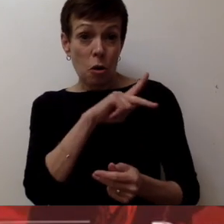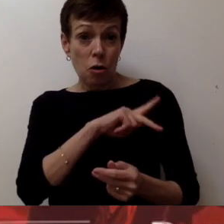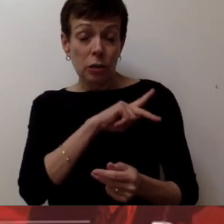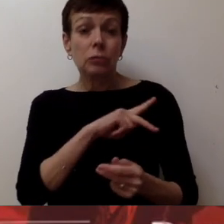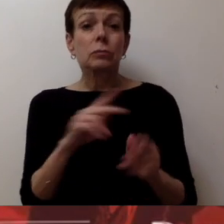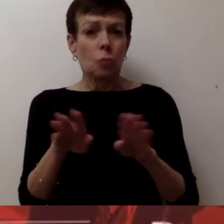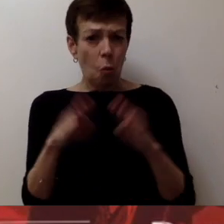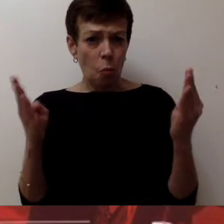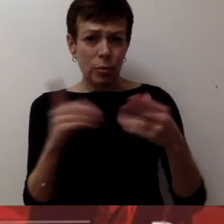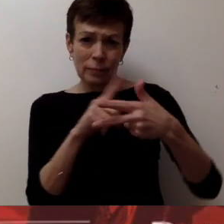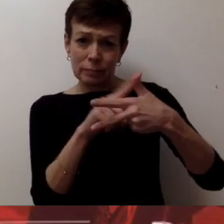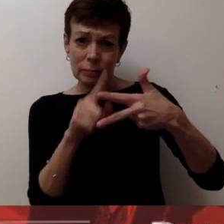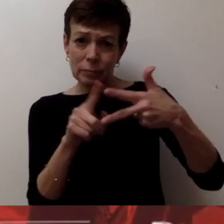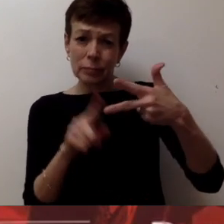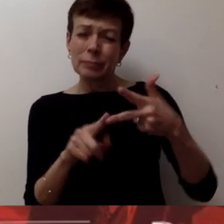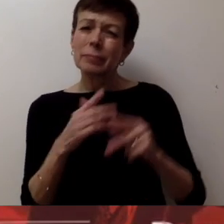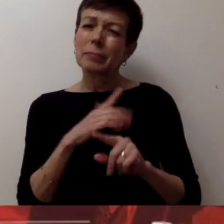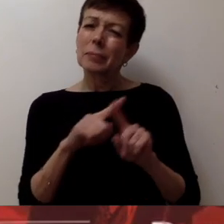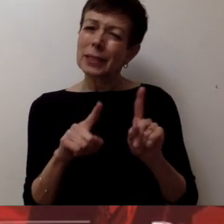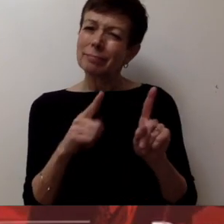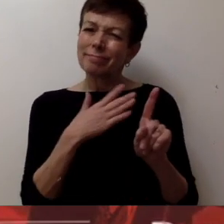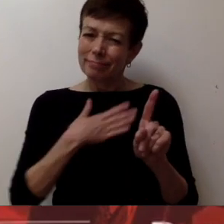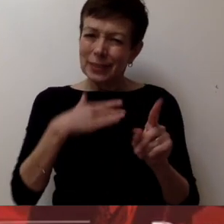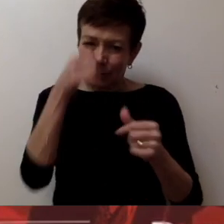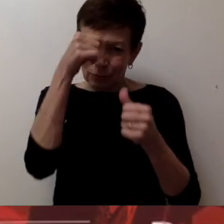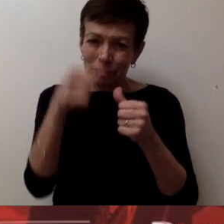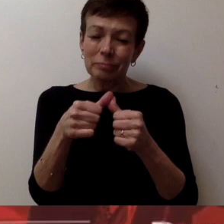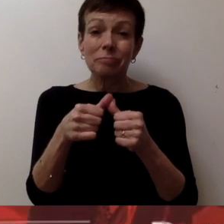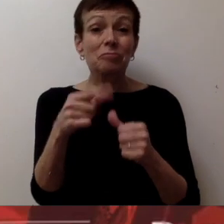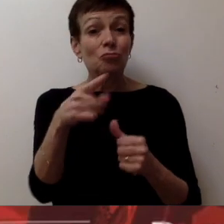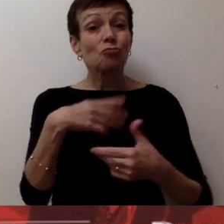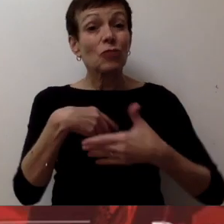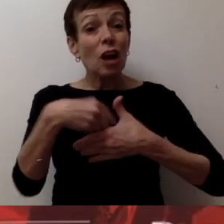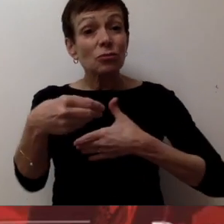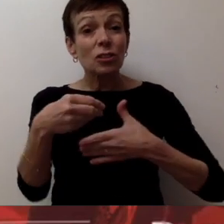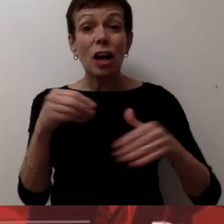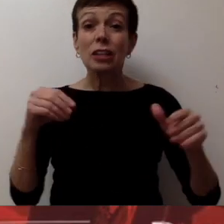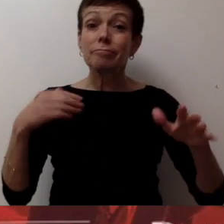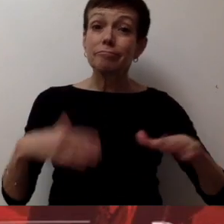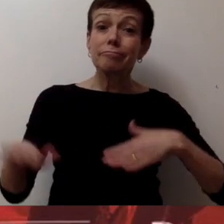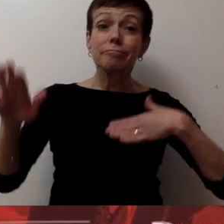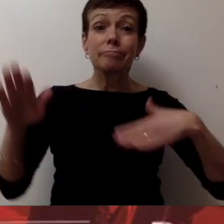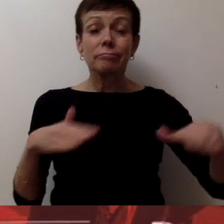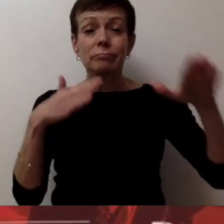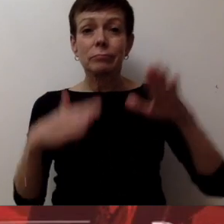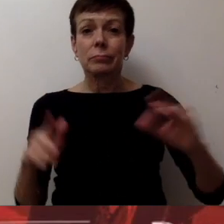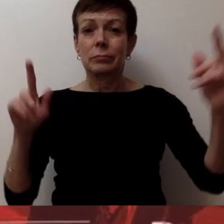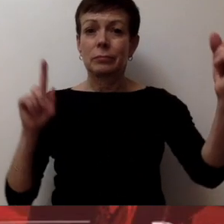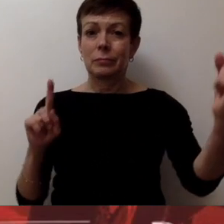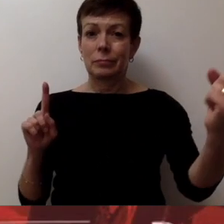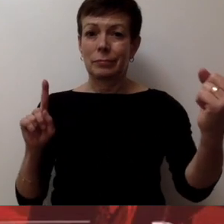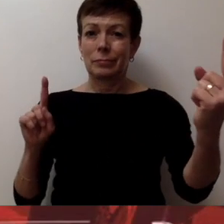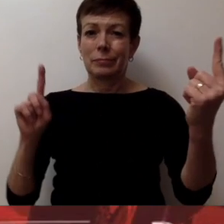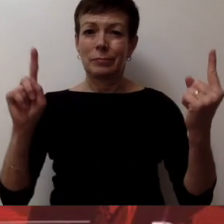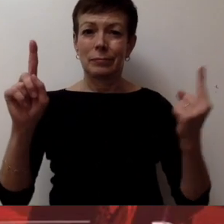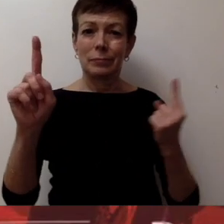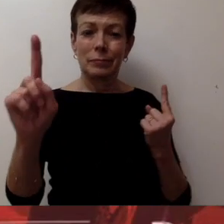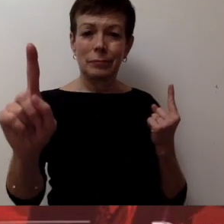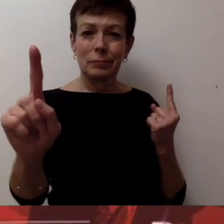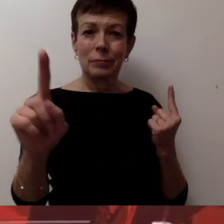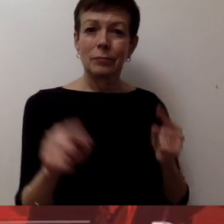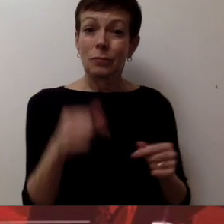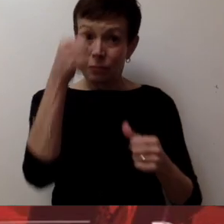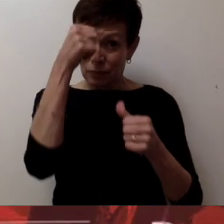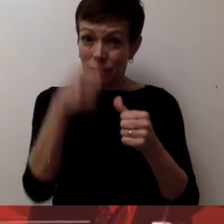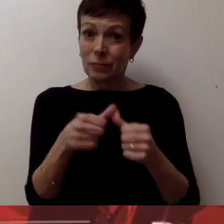please maintain physical distancing while you are enjoying these outdoor amenities, and at all times remain